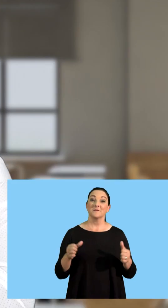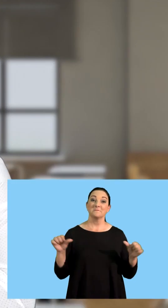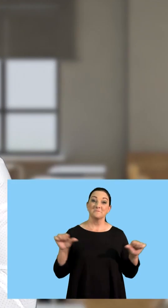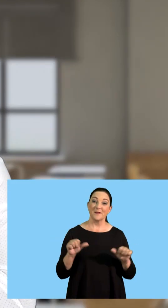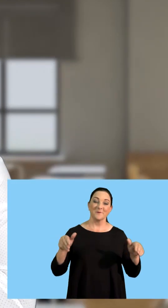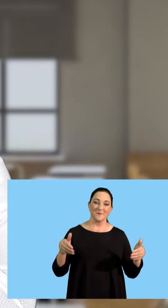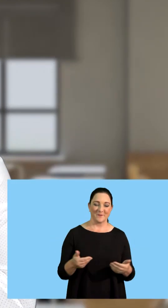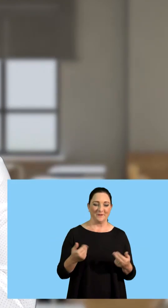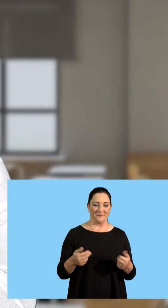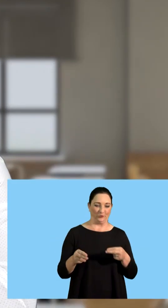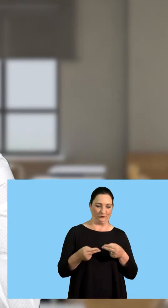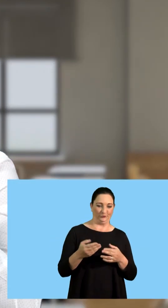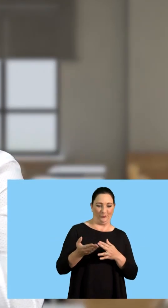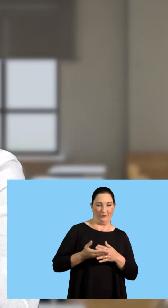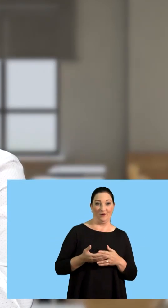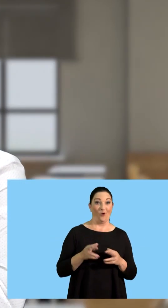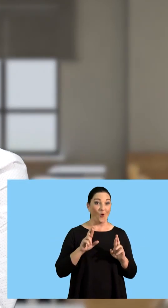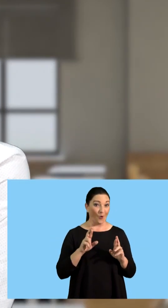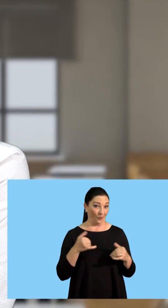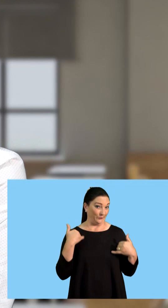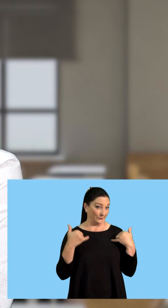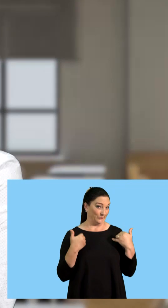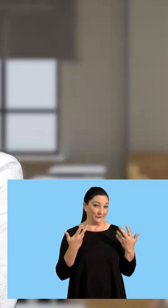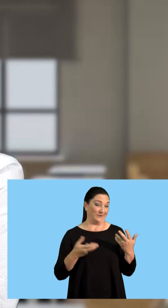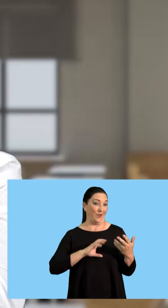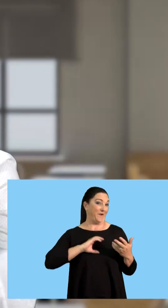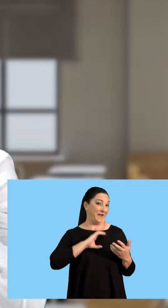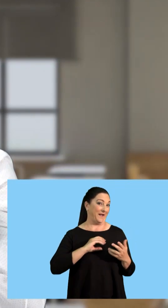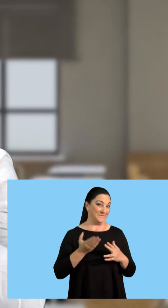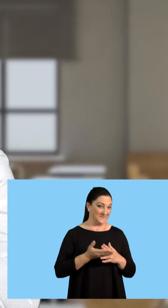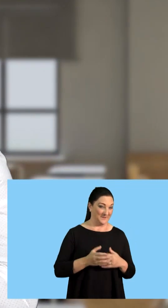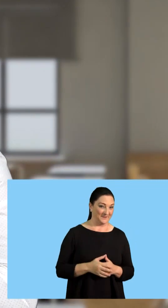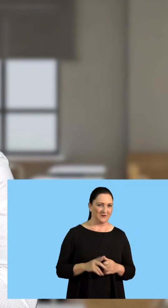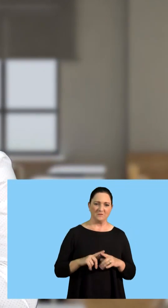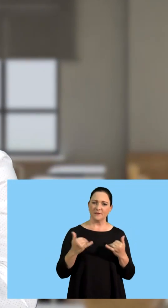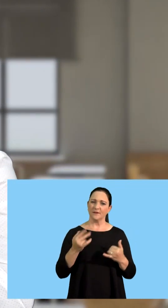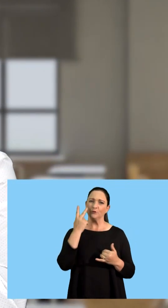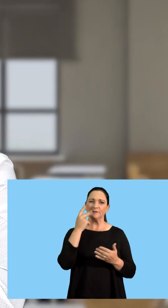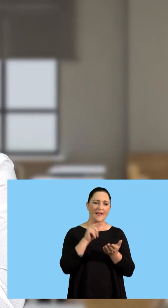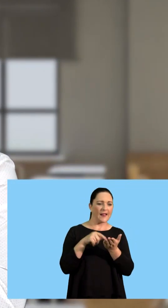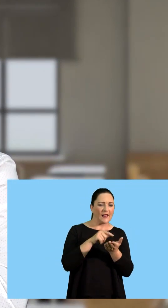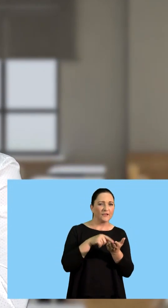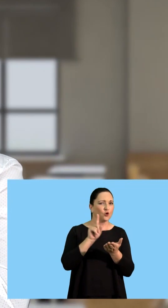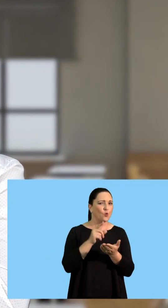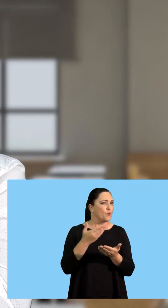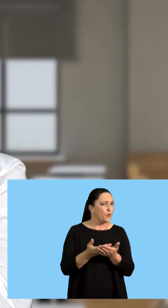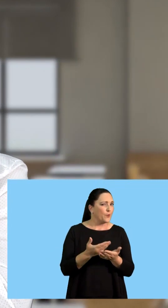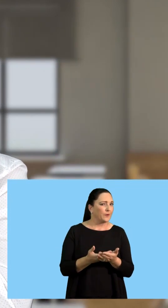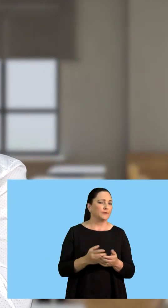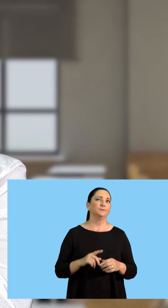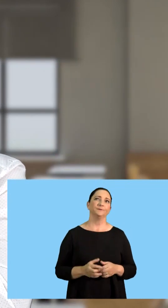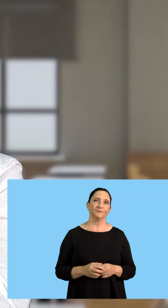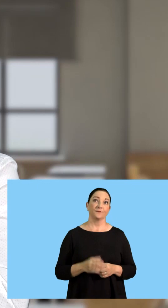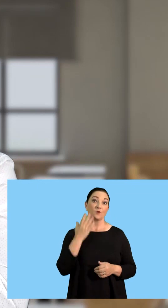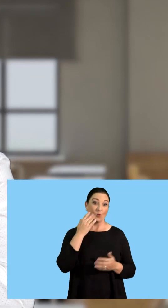Okay guys, welcome back after that short break. I hope you enjoyed that comfort break. Okay, we will now look at calculating probability. So what